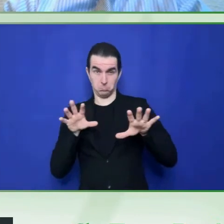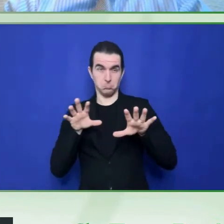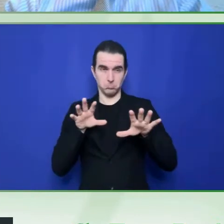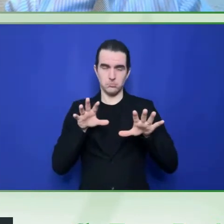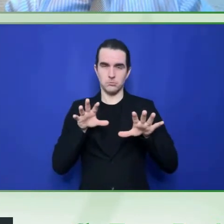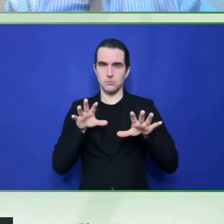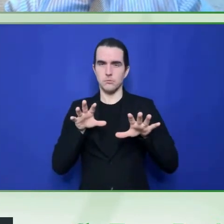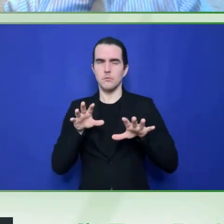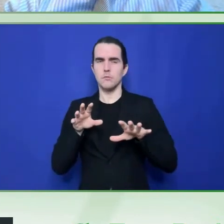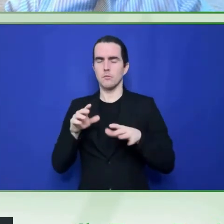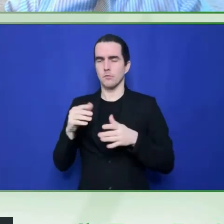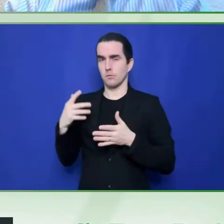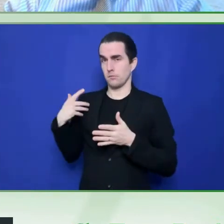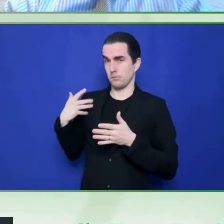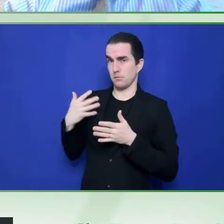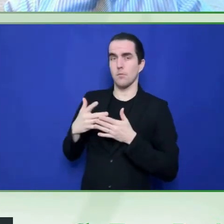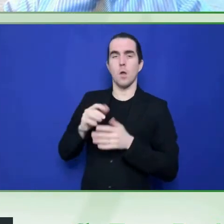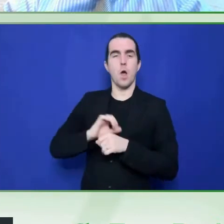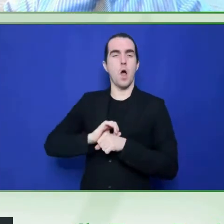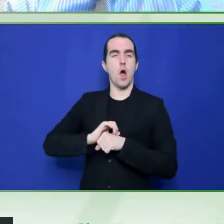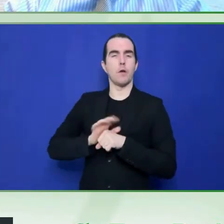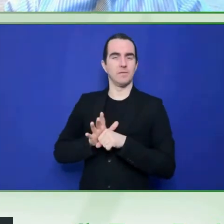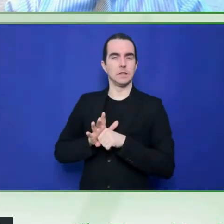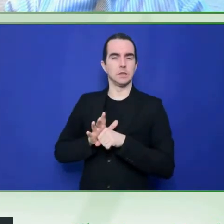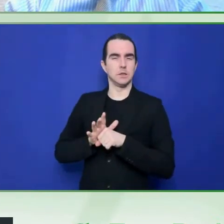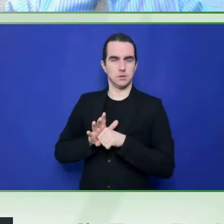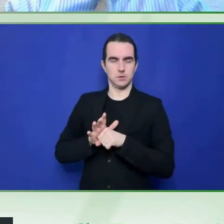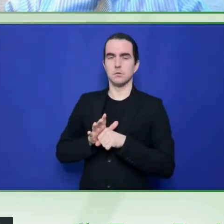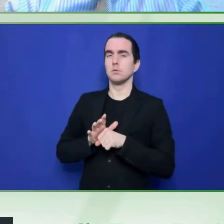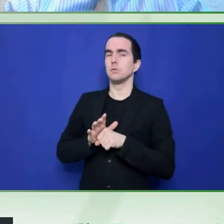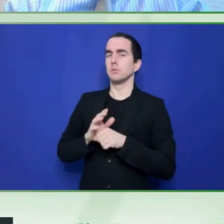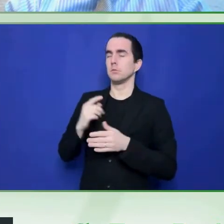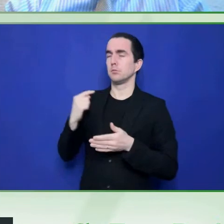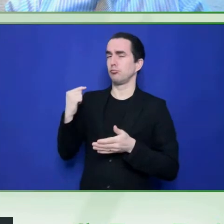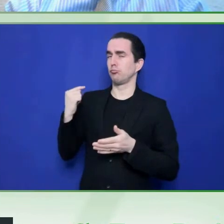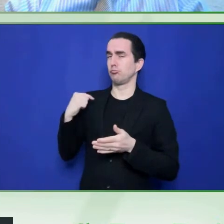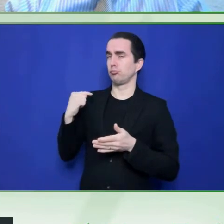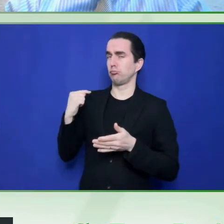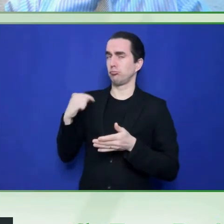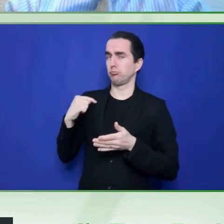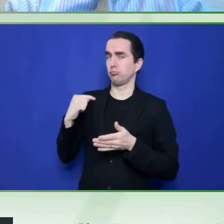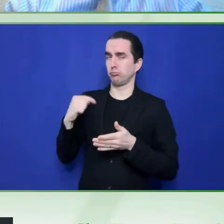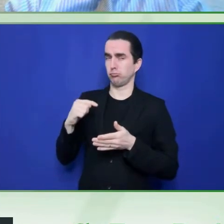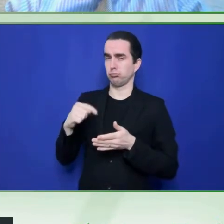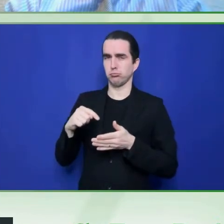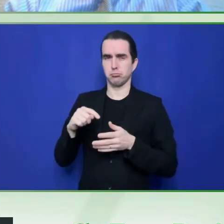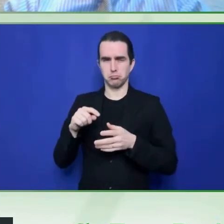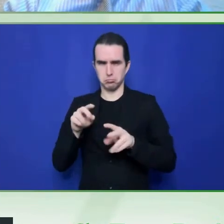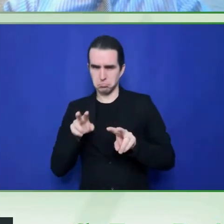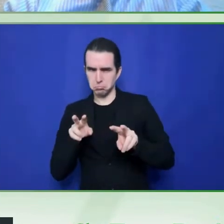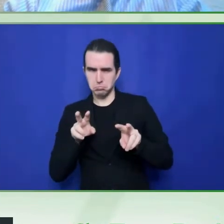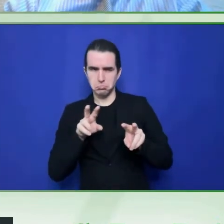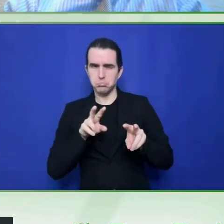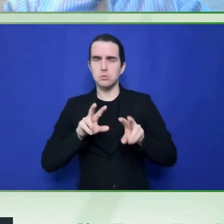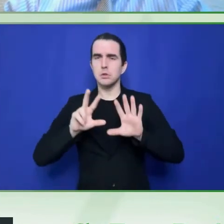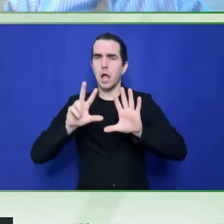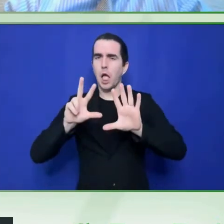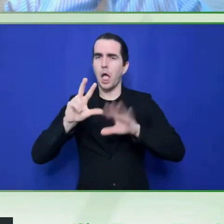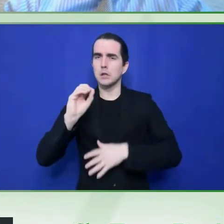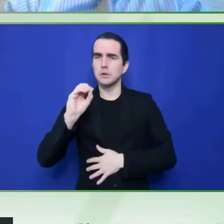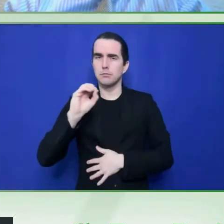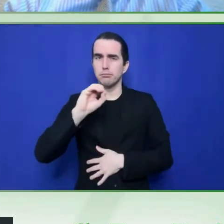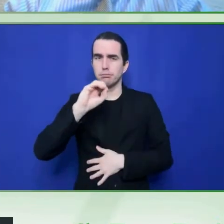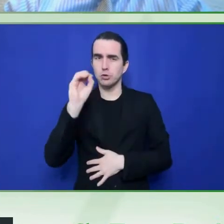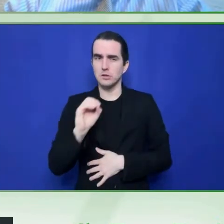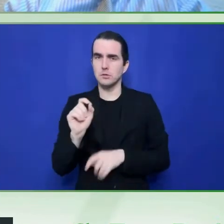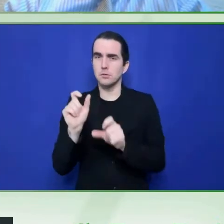to mirror the work environment. So we provided things like chairs, we provided network, we provided power backup. We facilitated